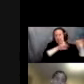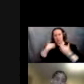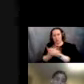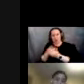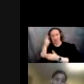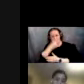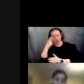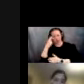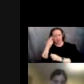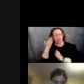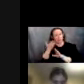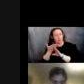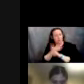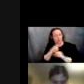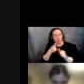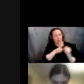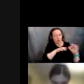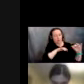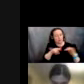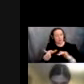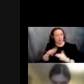first migration. So maybe as early as